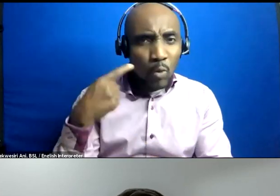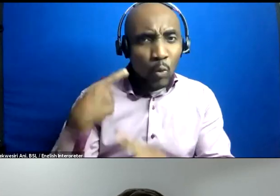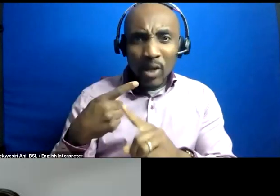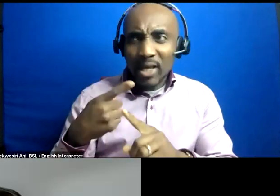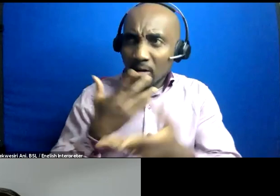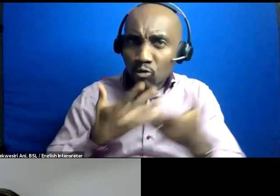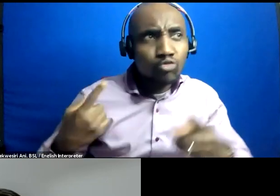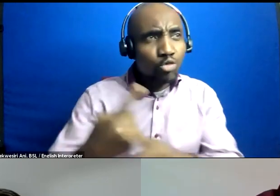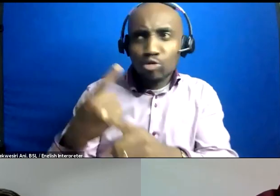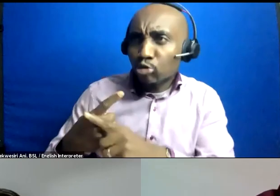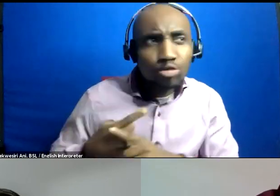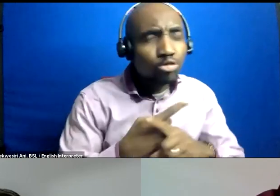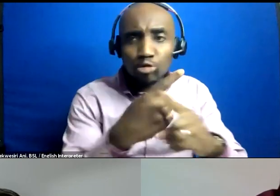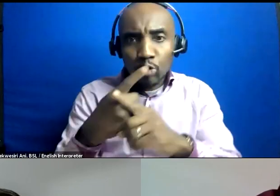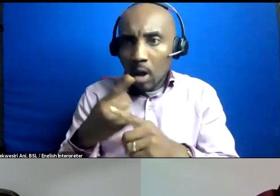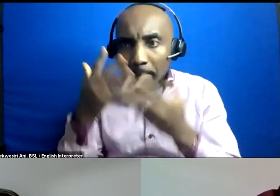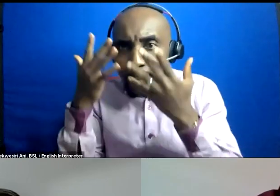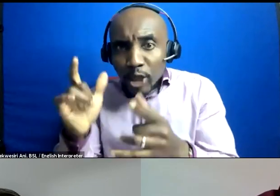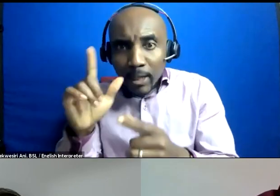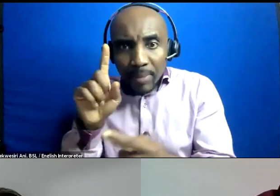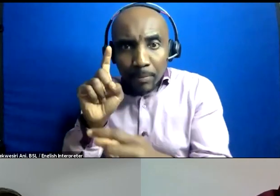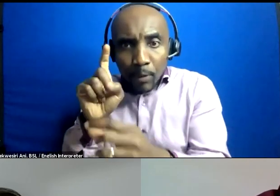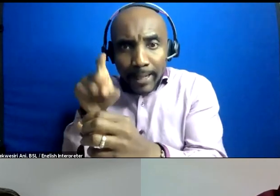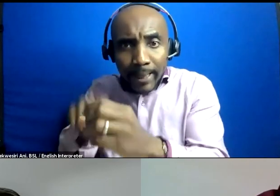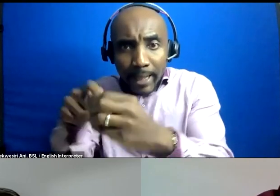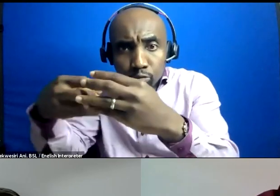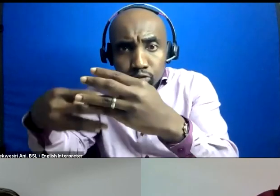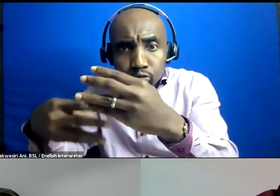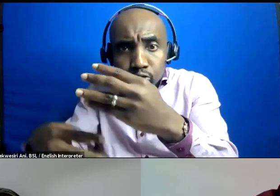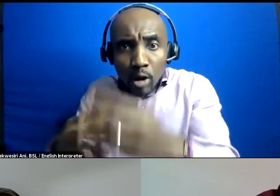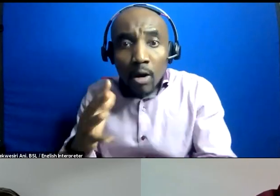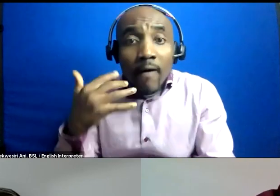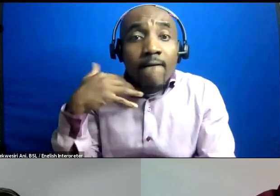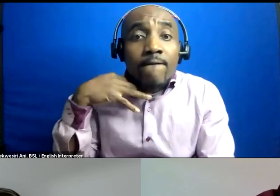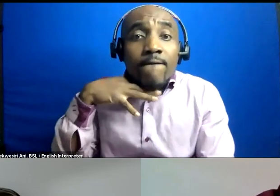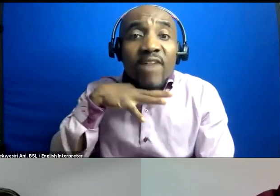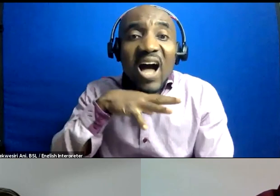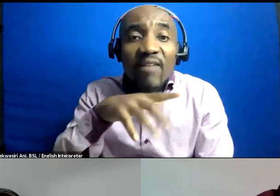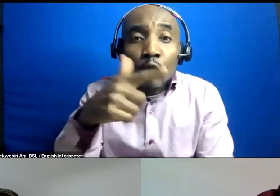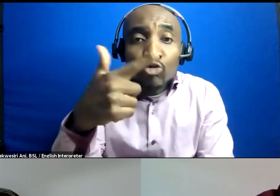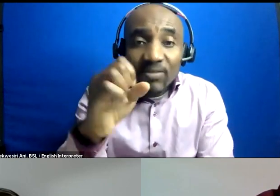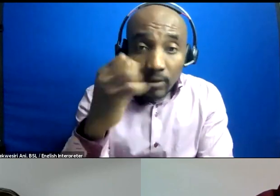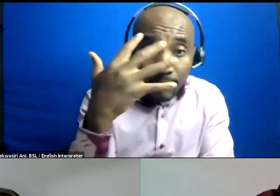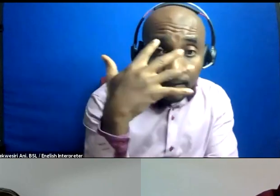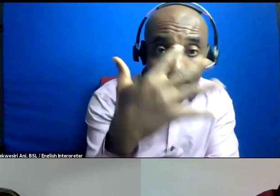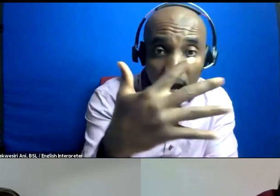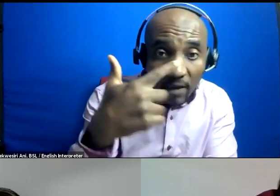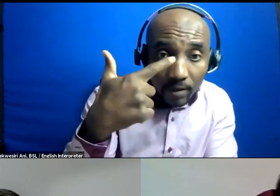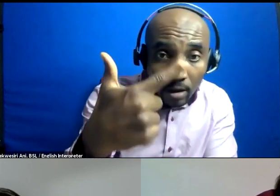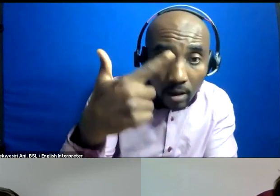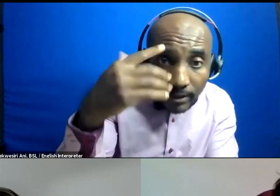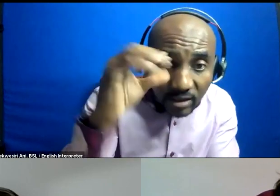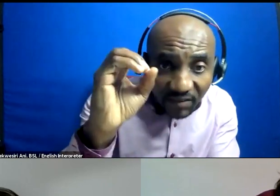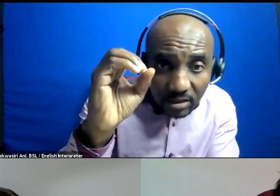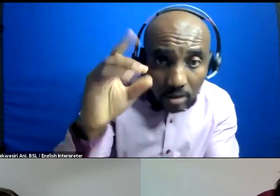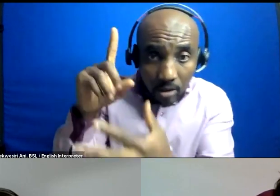participant the visitors list as people come and join, and I saw that it hit 570 attendees at one point. So now that